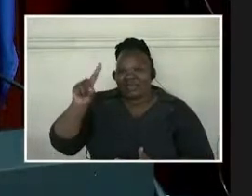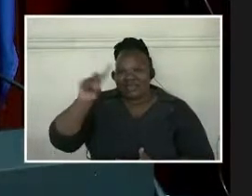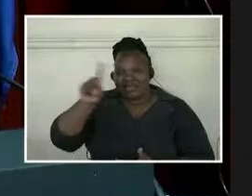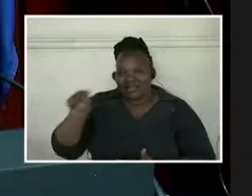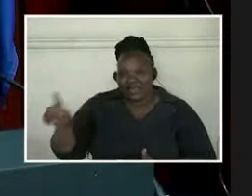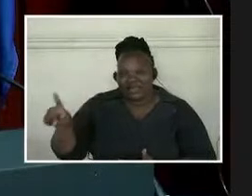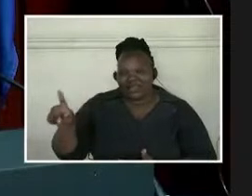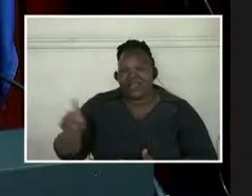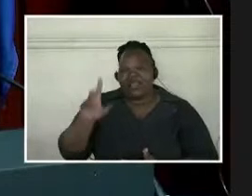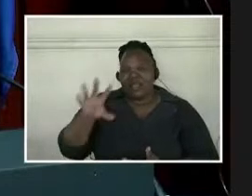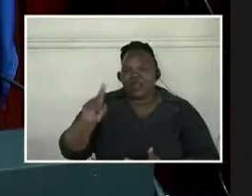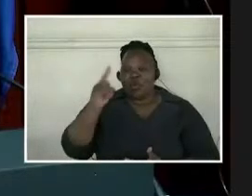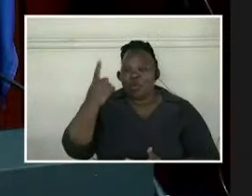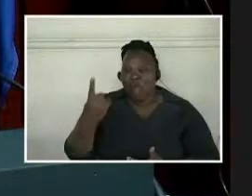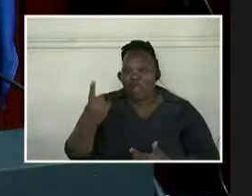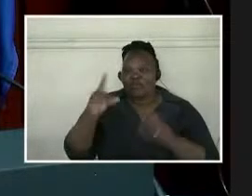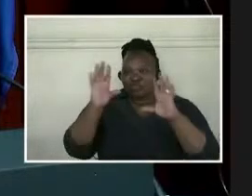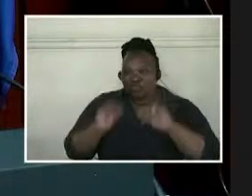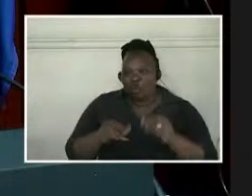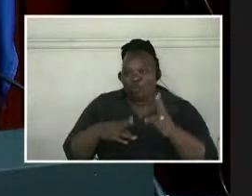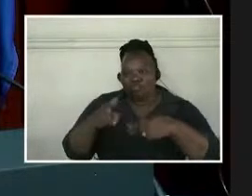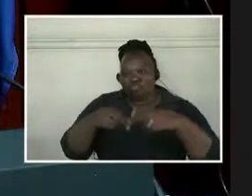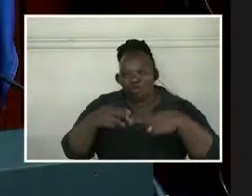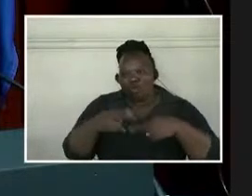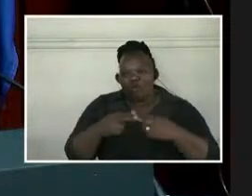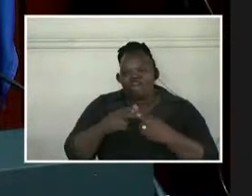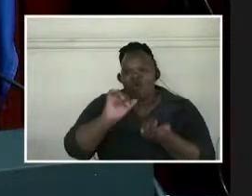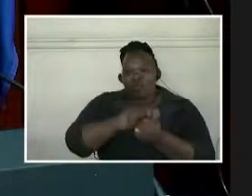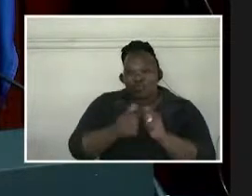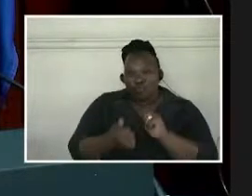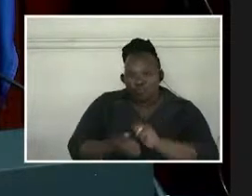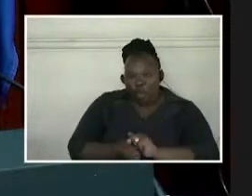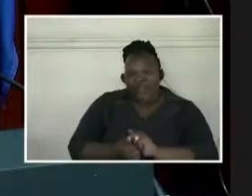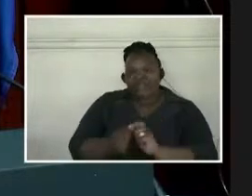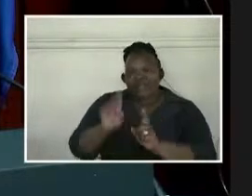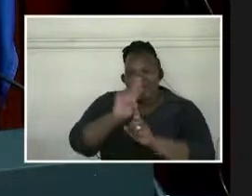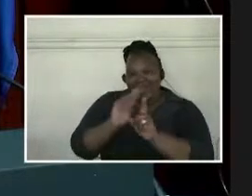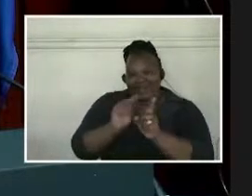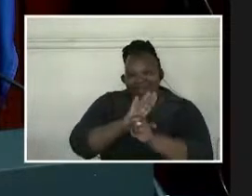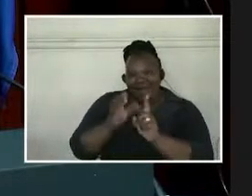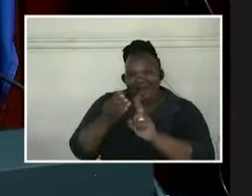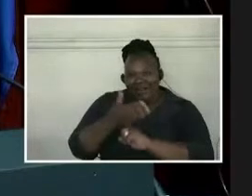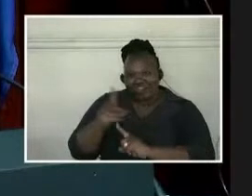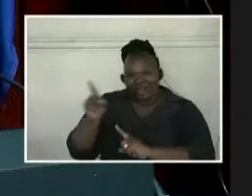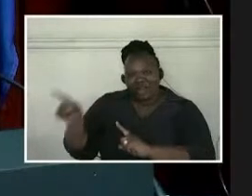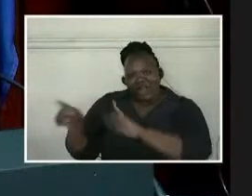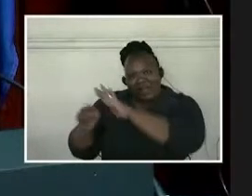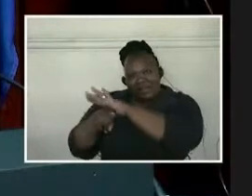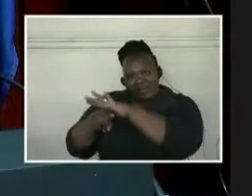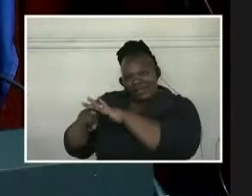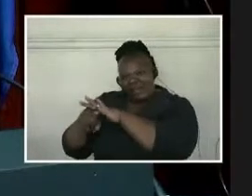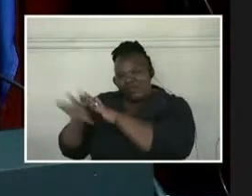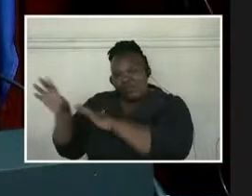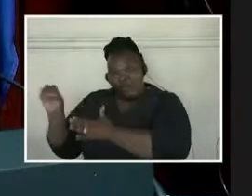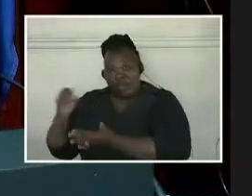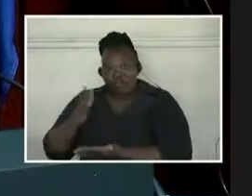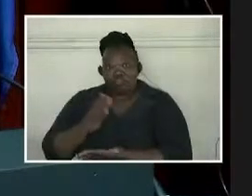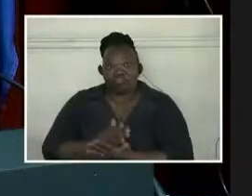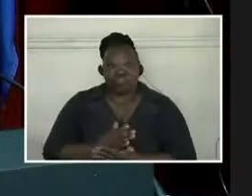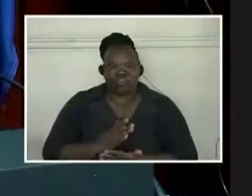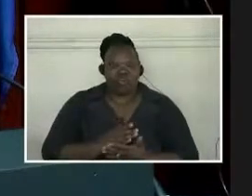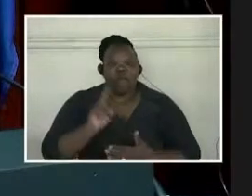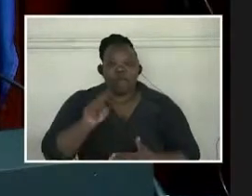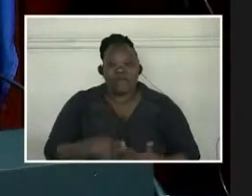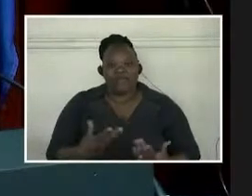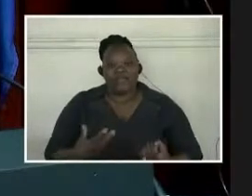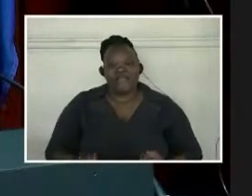shop for sports art and culture in the district our aim is to make sure that we roll out such